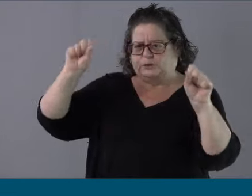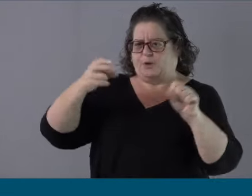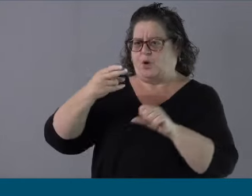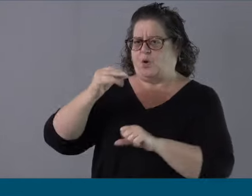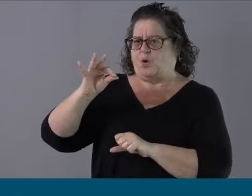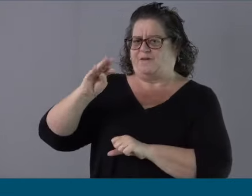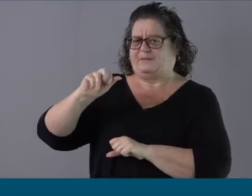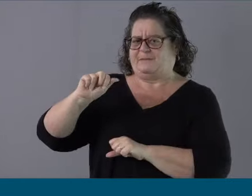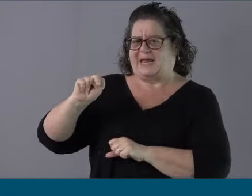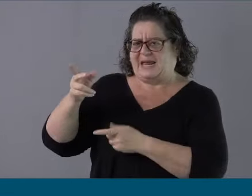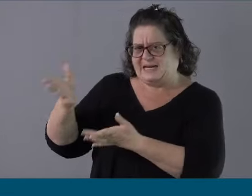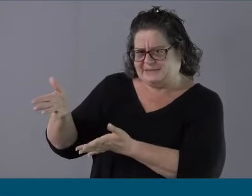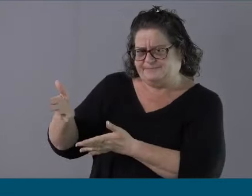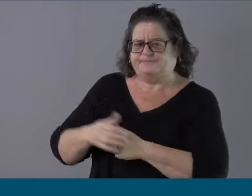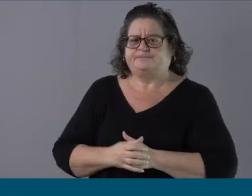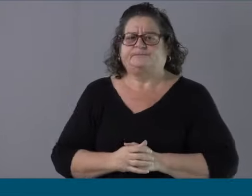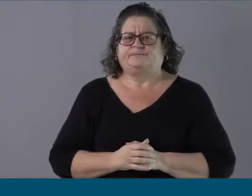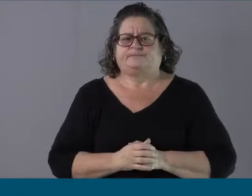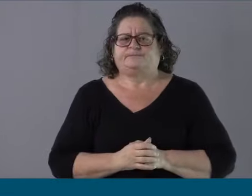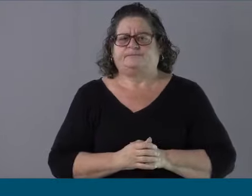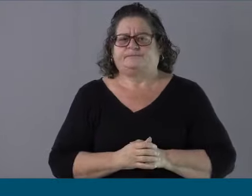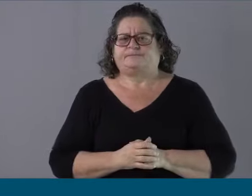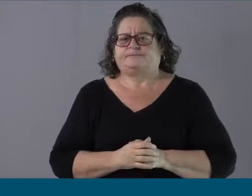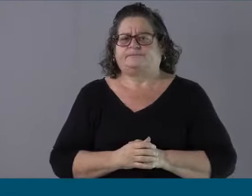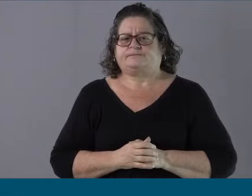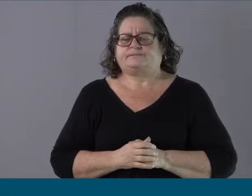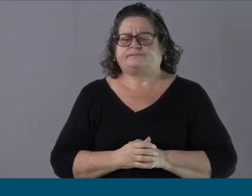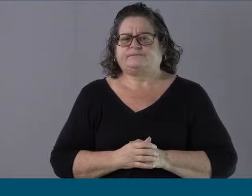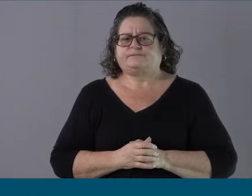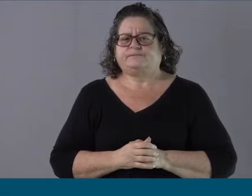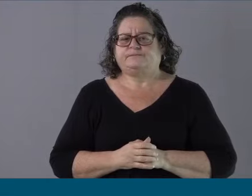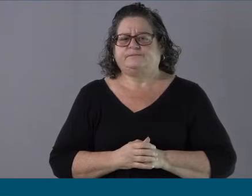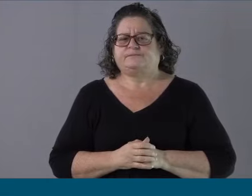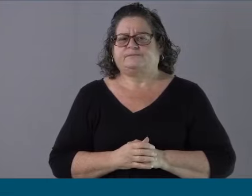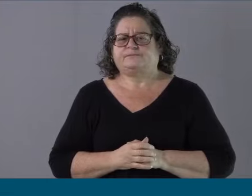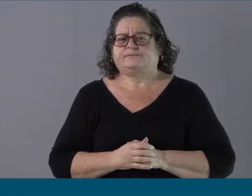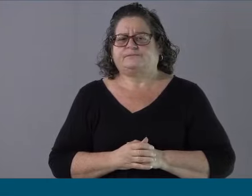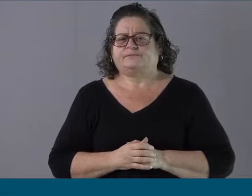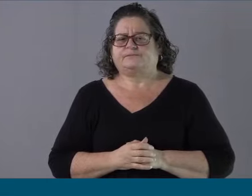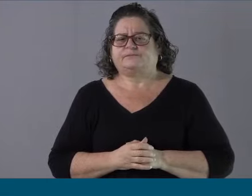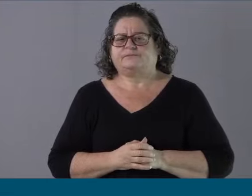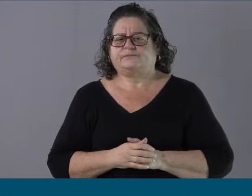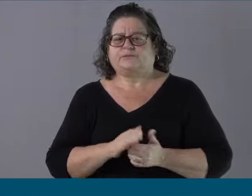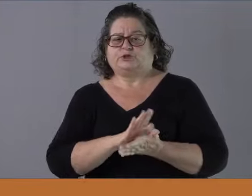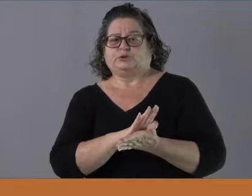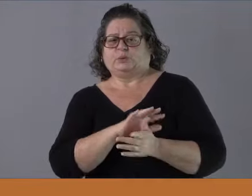additional or include additional flexibilities to our schools around the state.